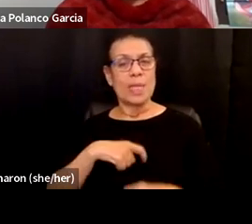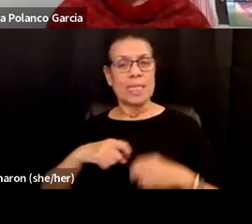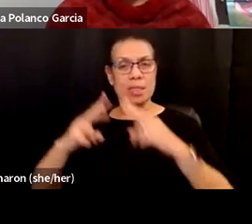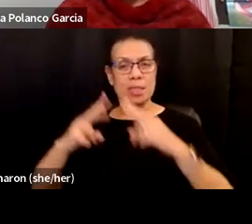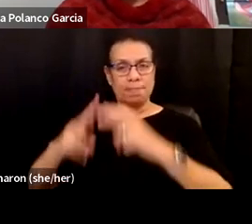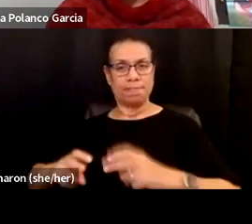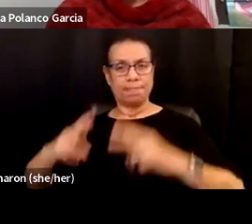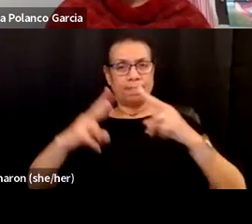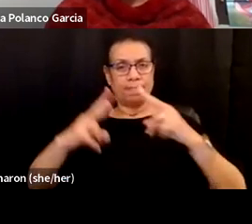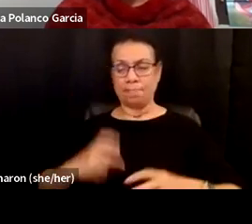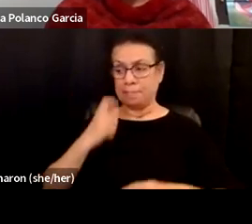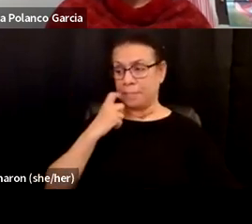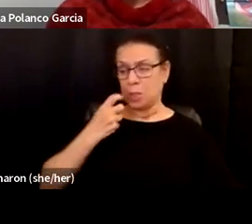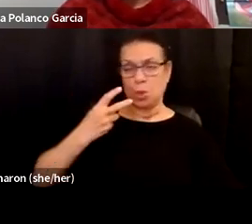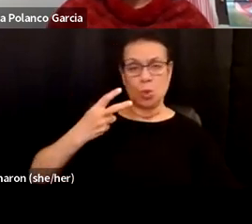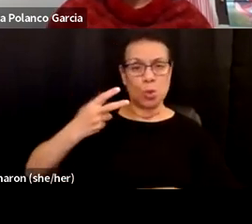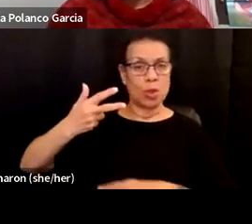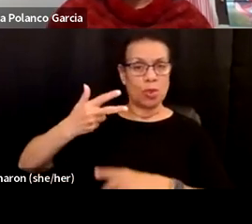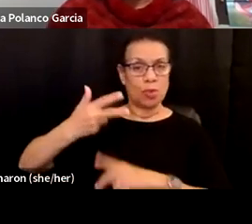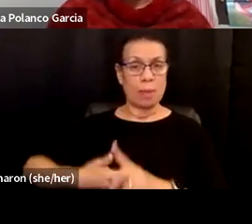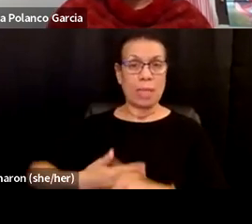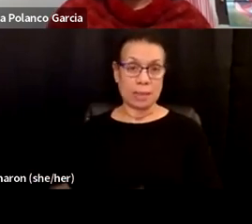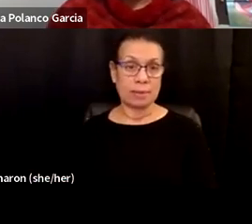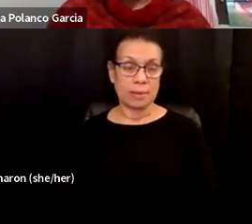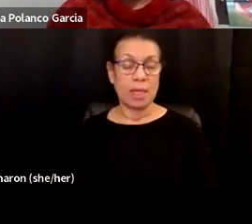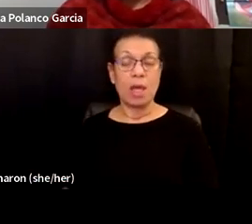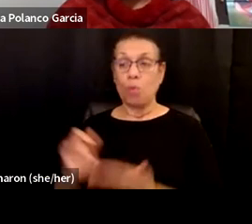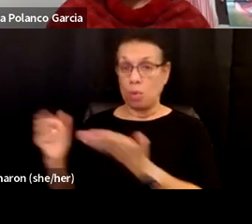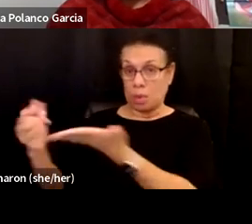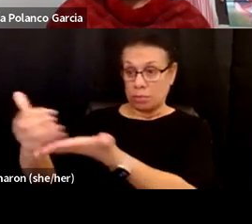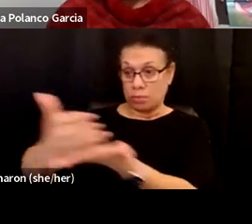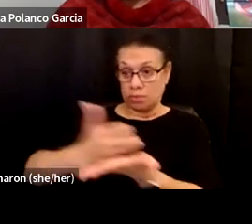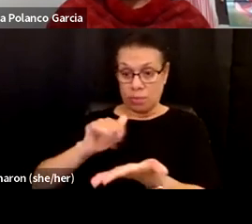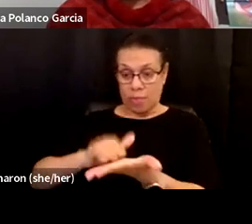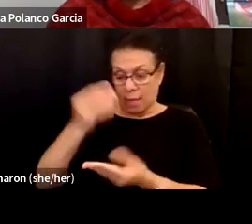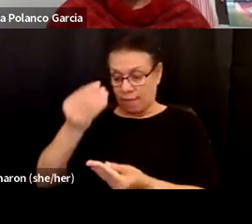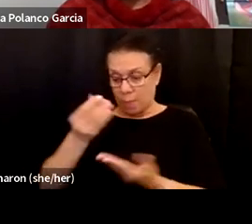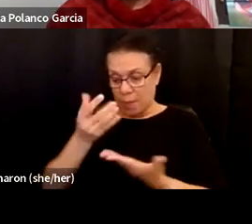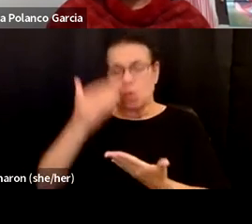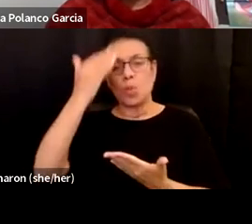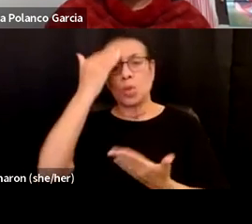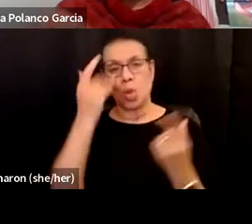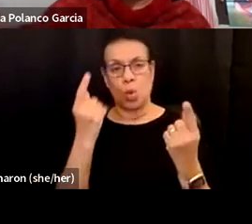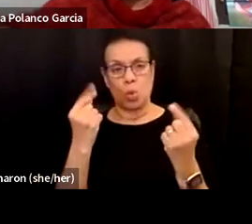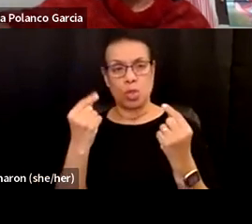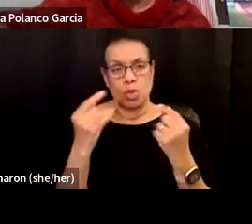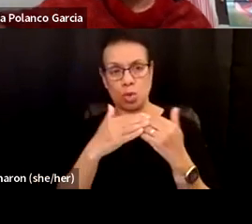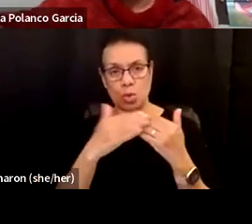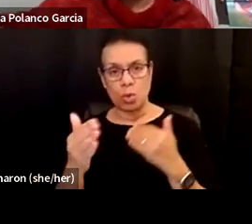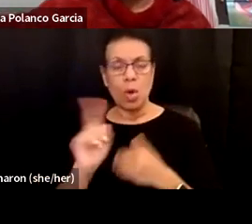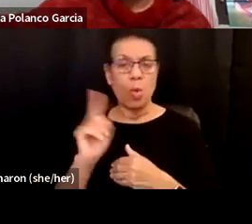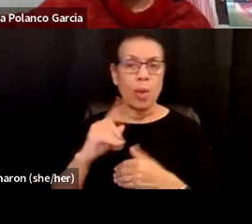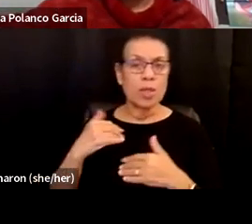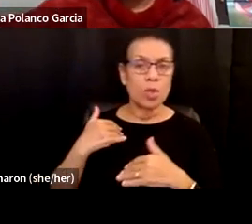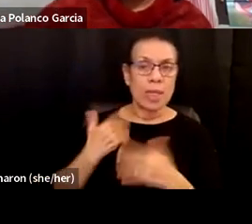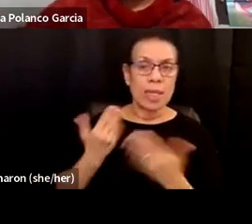over the next several months that will give us better information about where we can do that where there's real estate where we